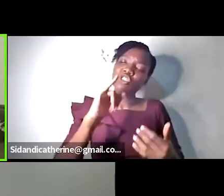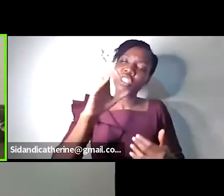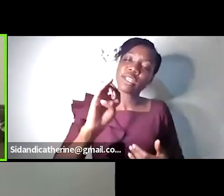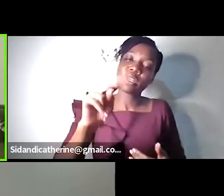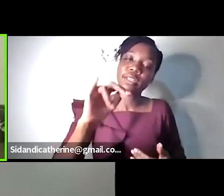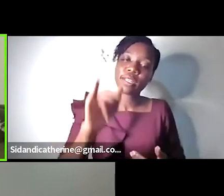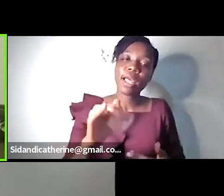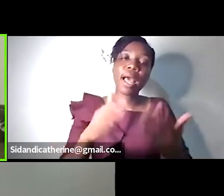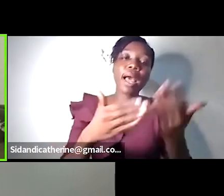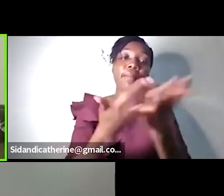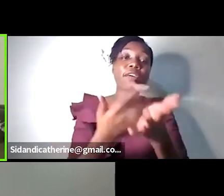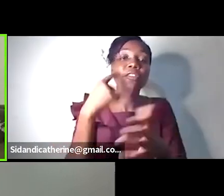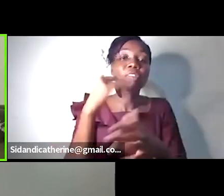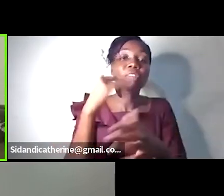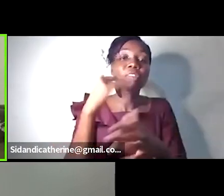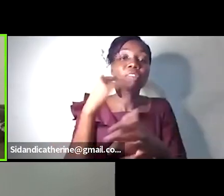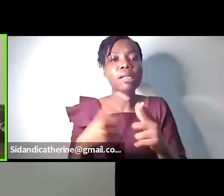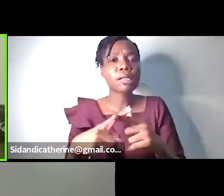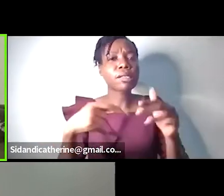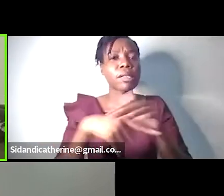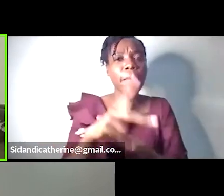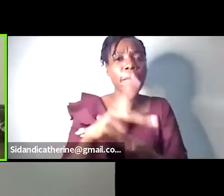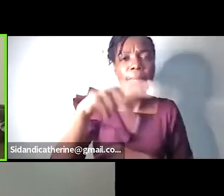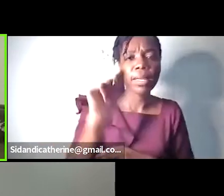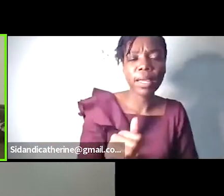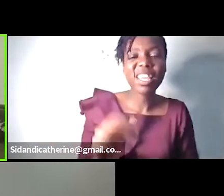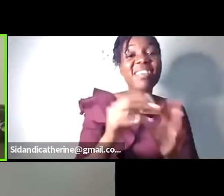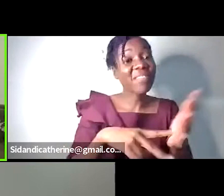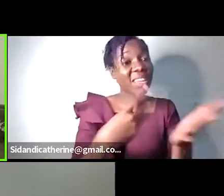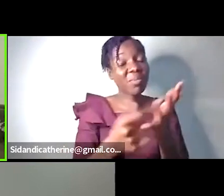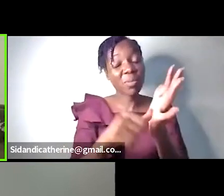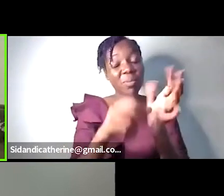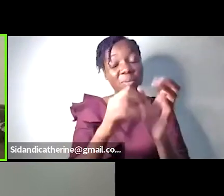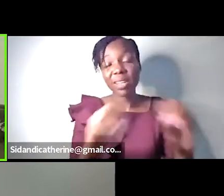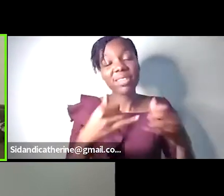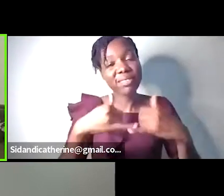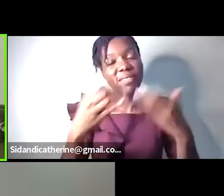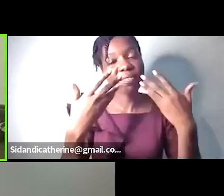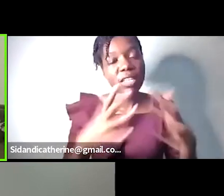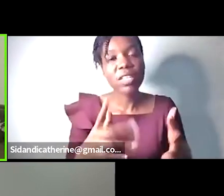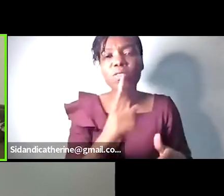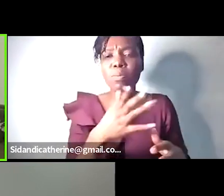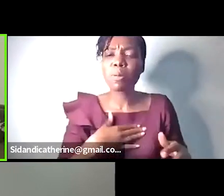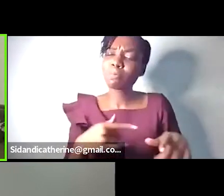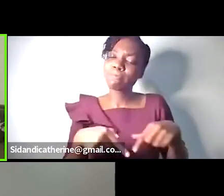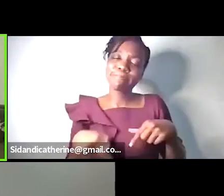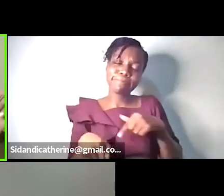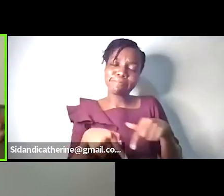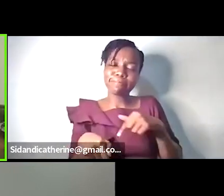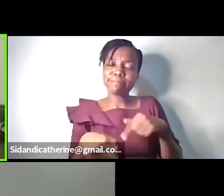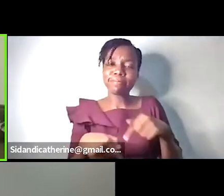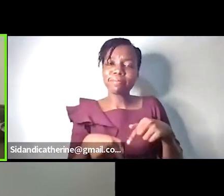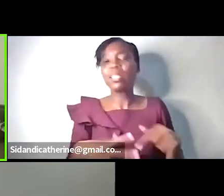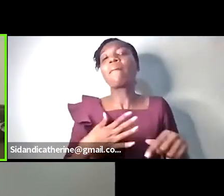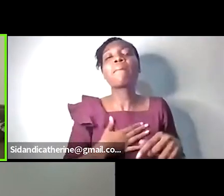get in, be elected. If you fail, you'll say you tried. I was scared to death. I had many lunches of, can